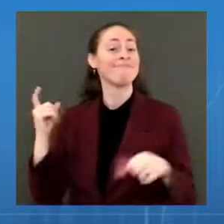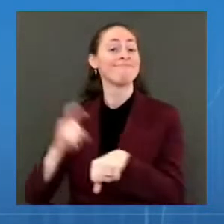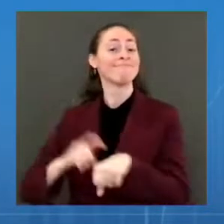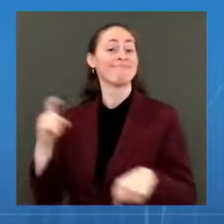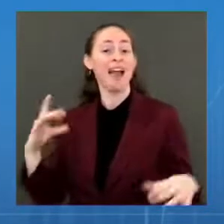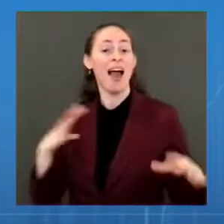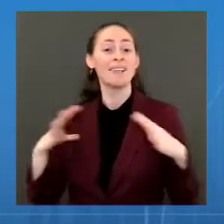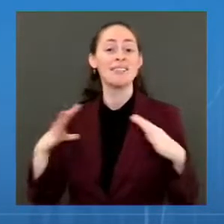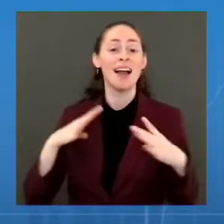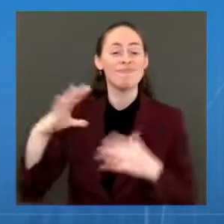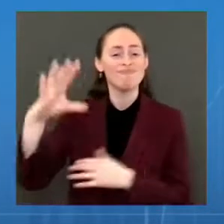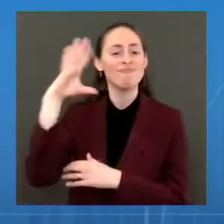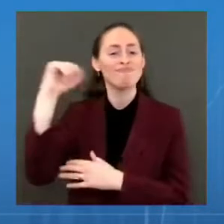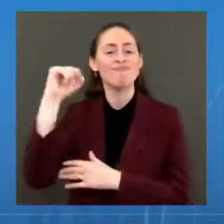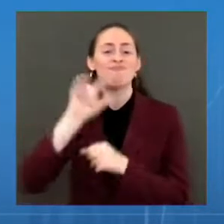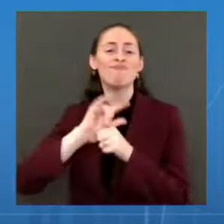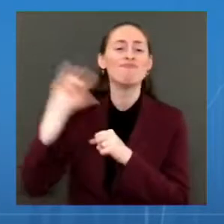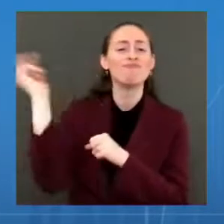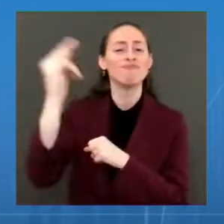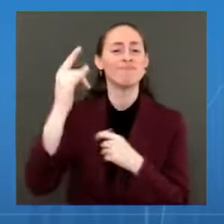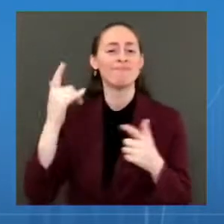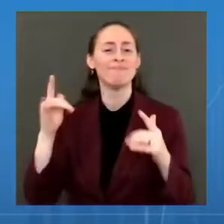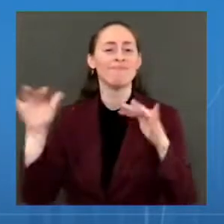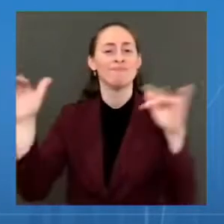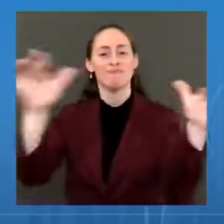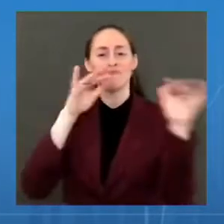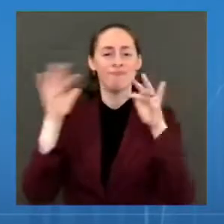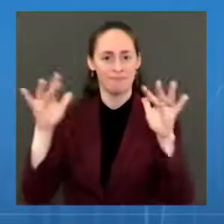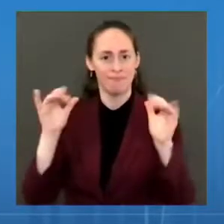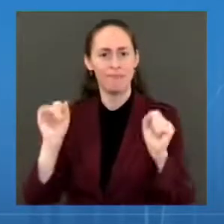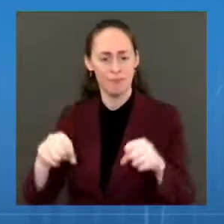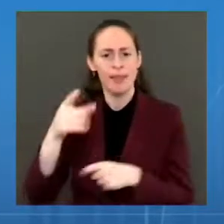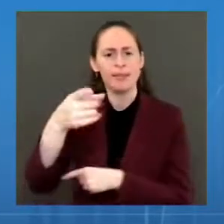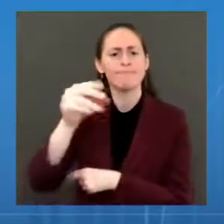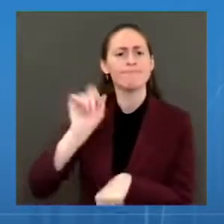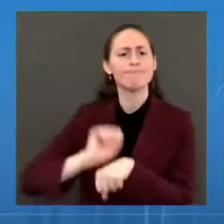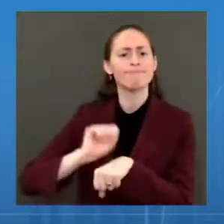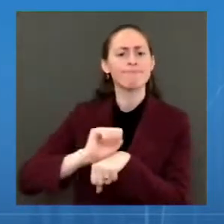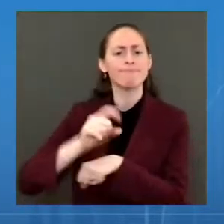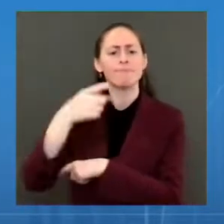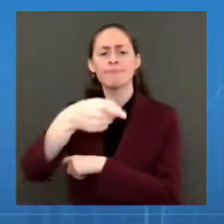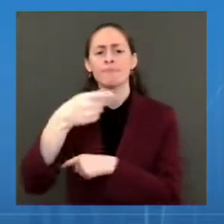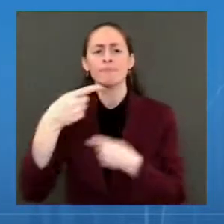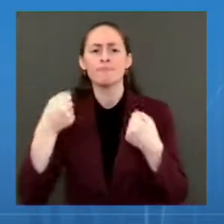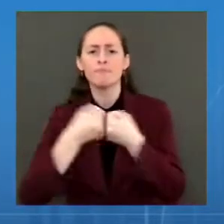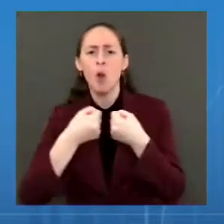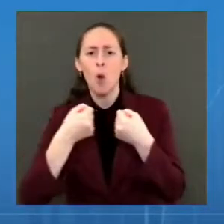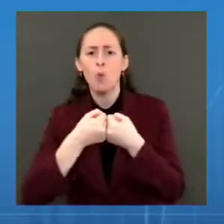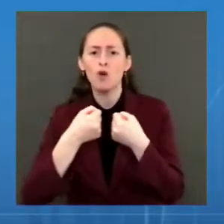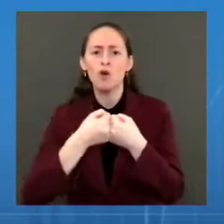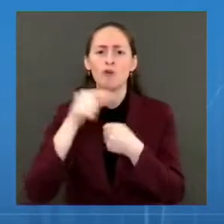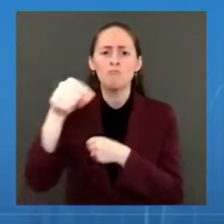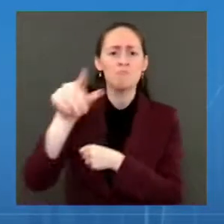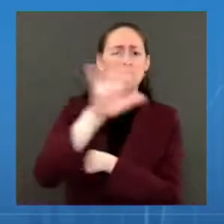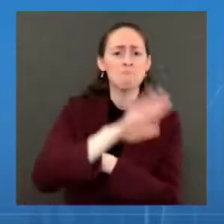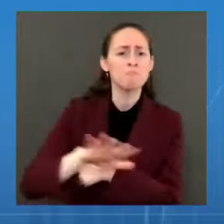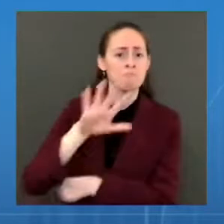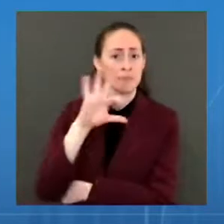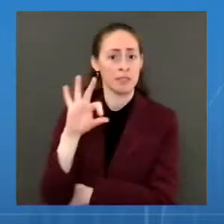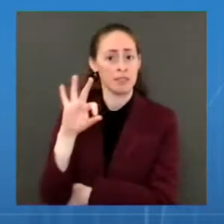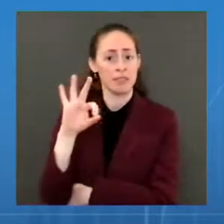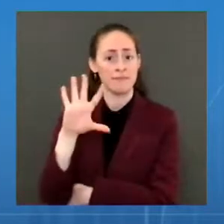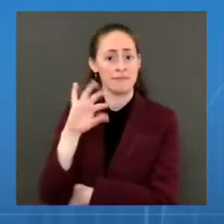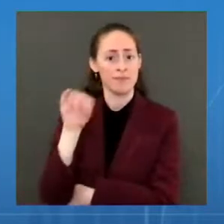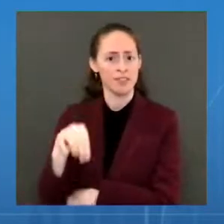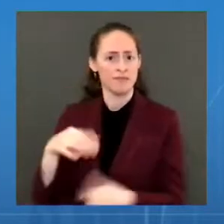98% compliance at U.S. Customs and Border Protection, 93% at TSA, and 99% at the